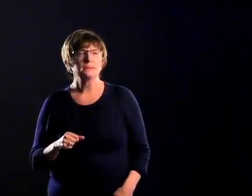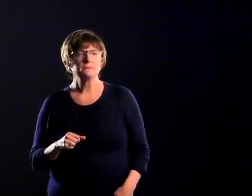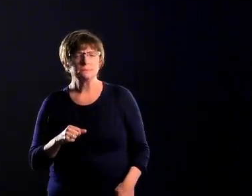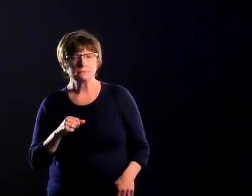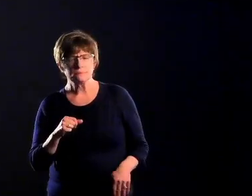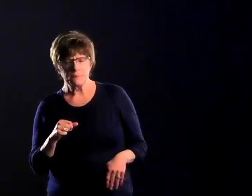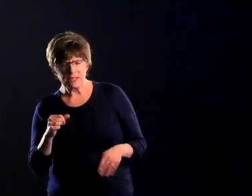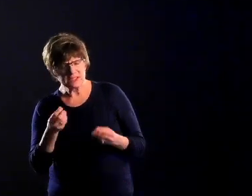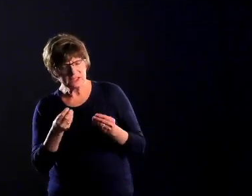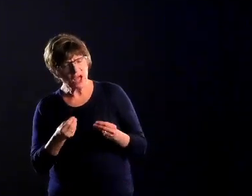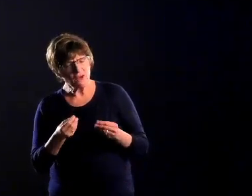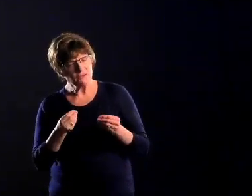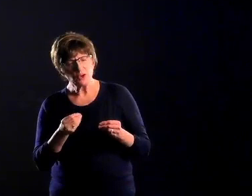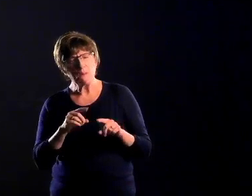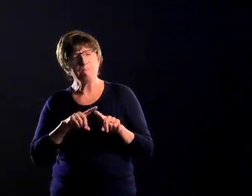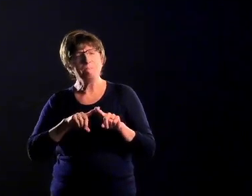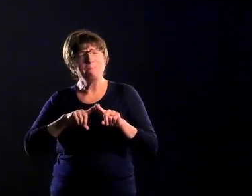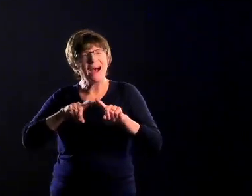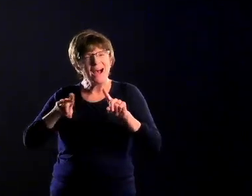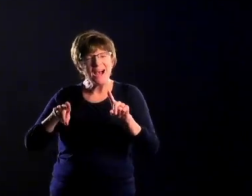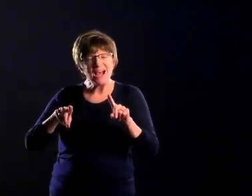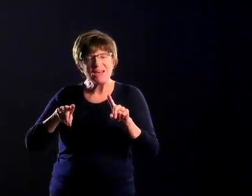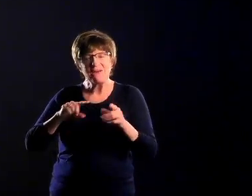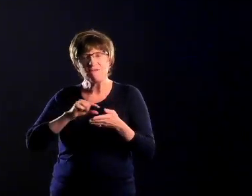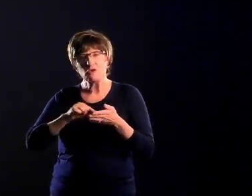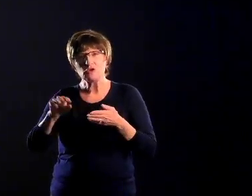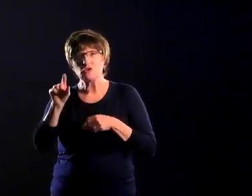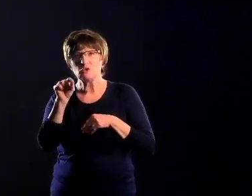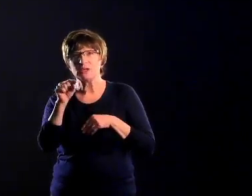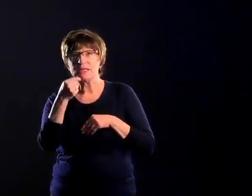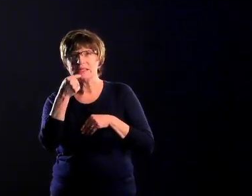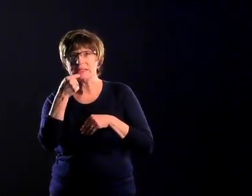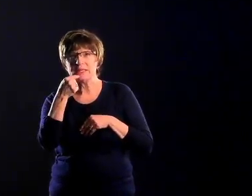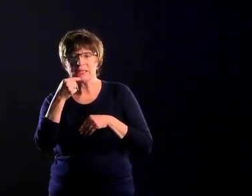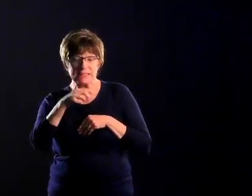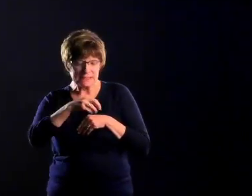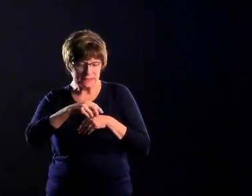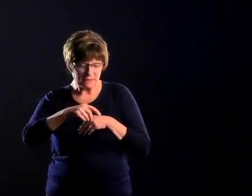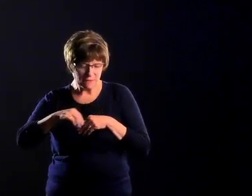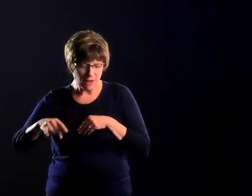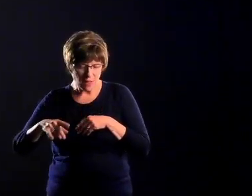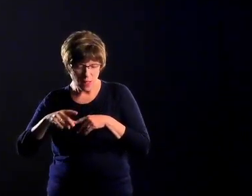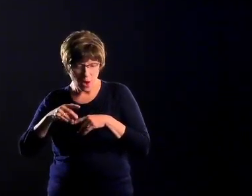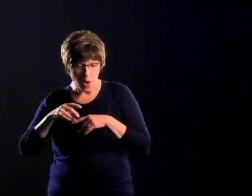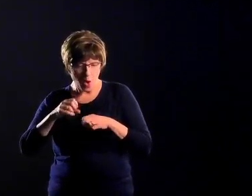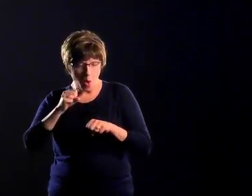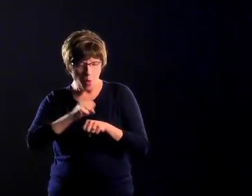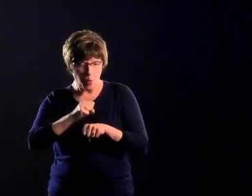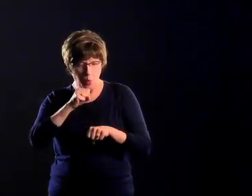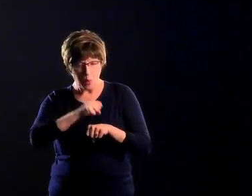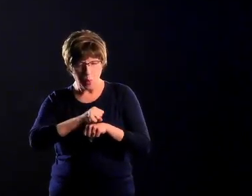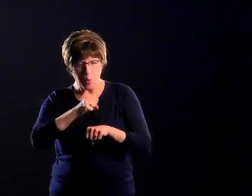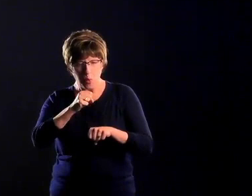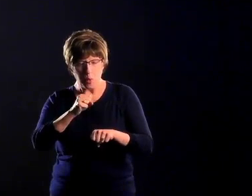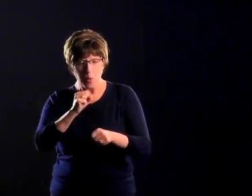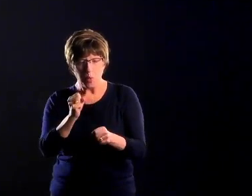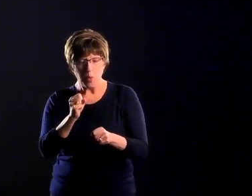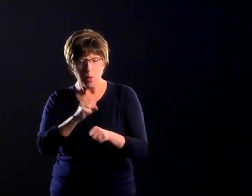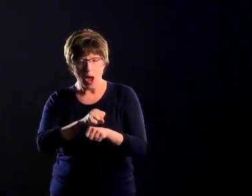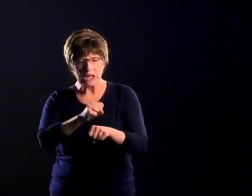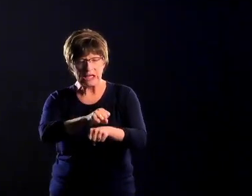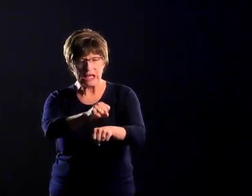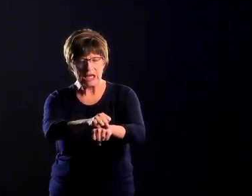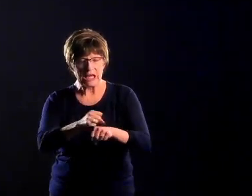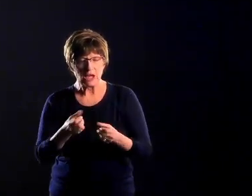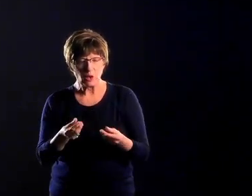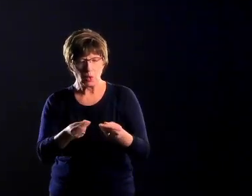is. But as he says in verse 20, the seed falling on the rocky ground refers to someone